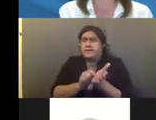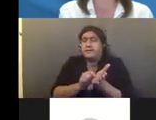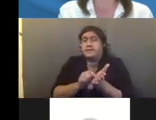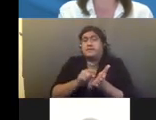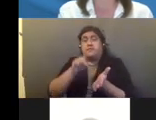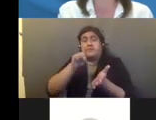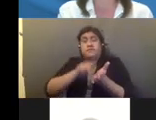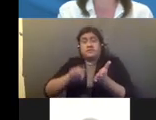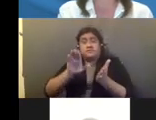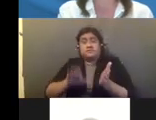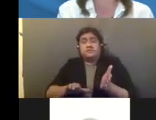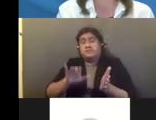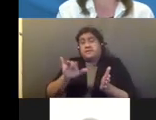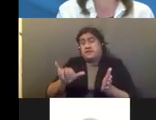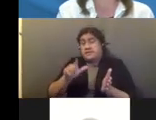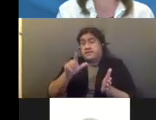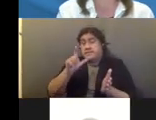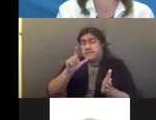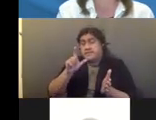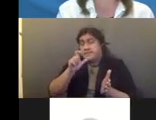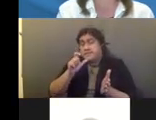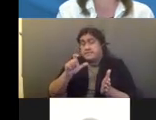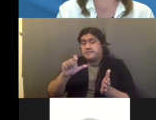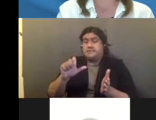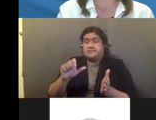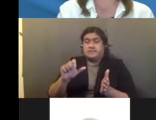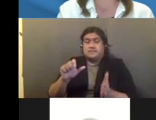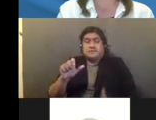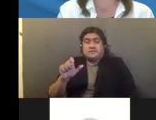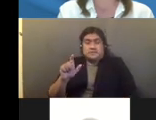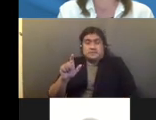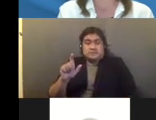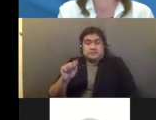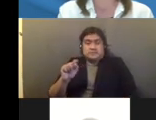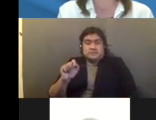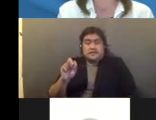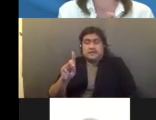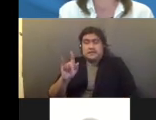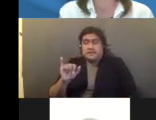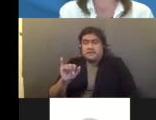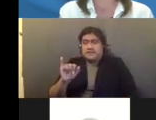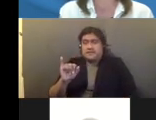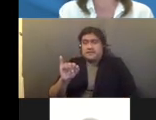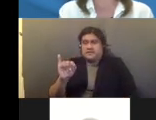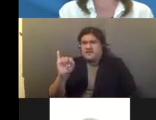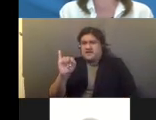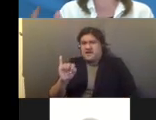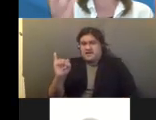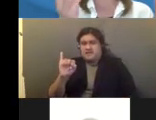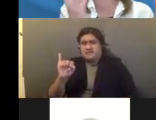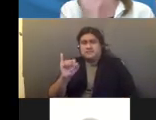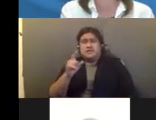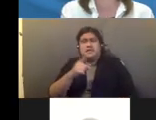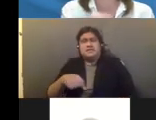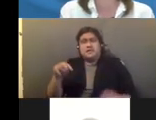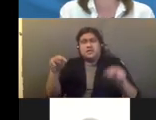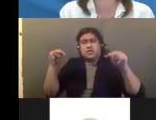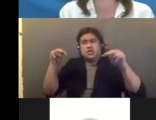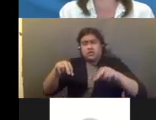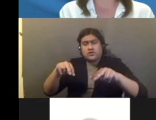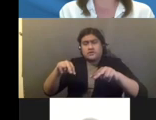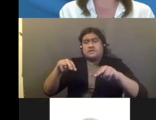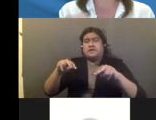named Tandy Ai. And they looked at parent and adolescent perceptions of